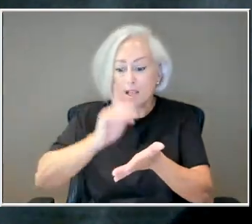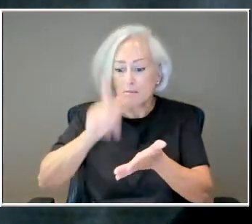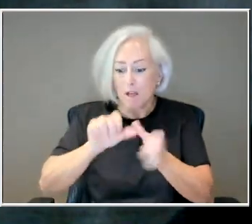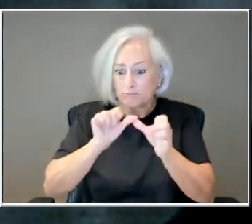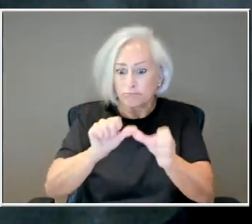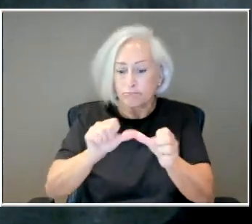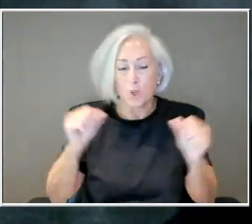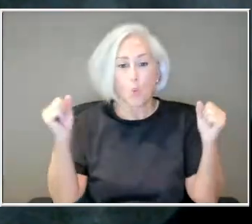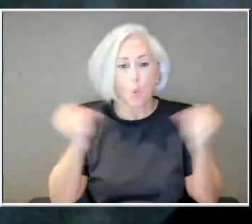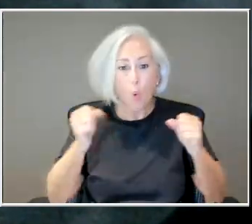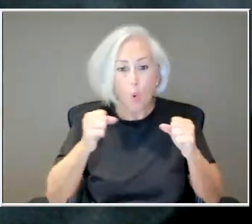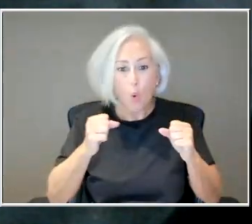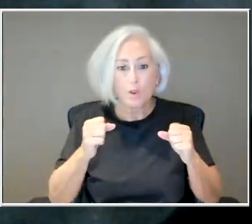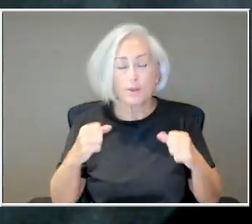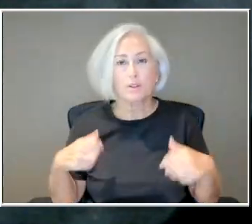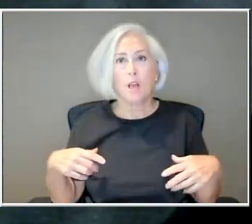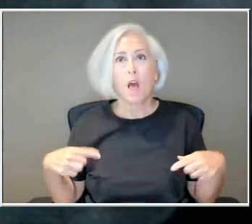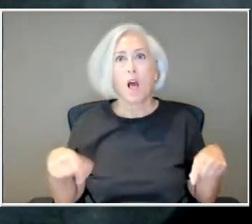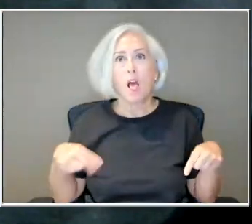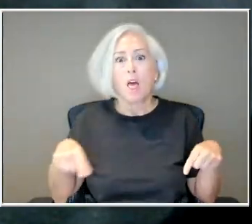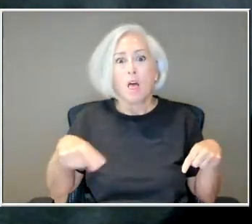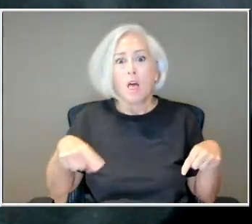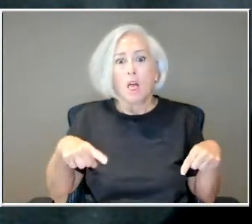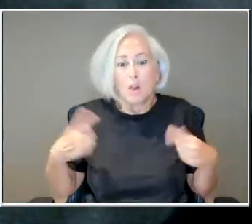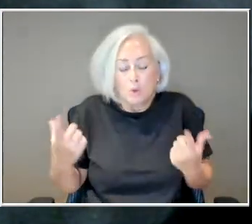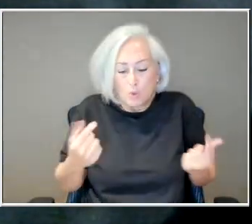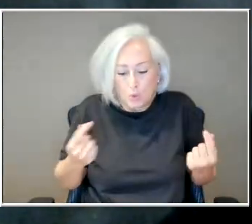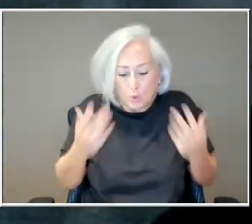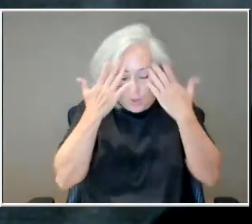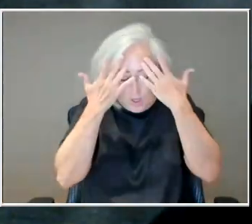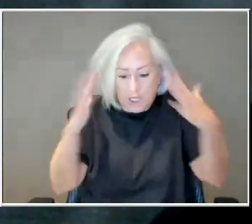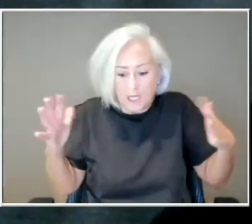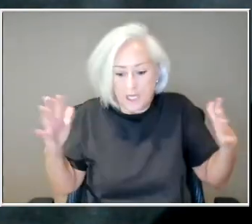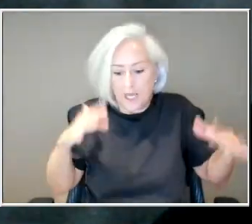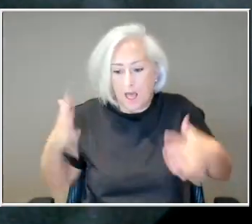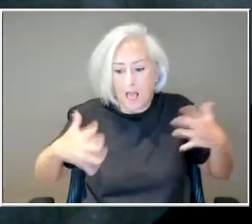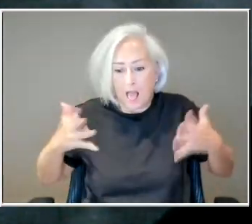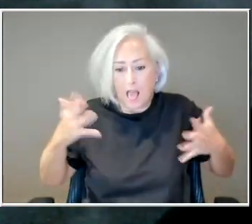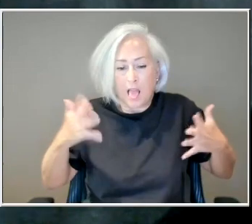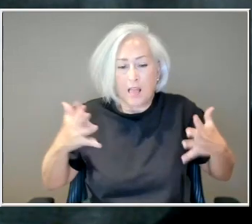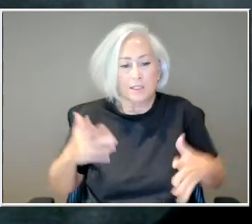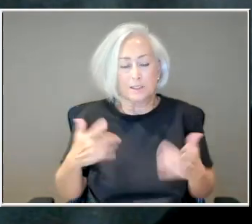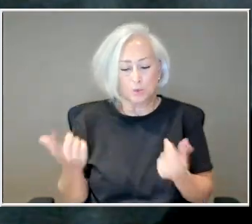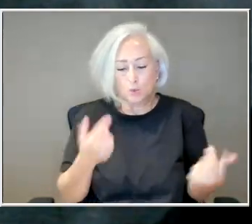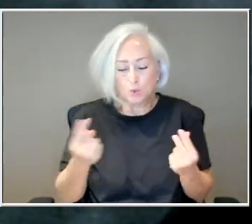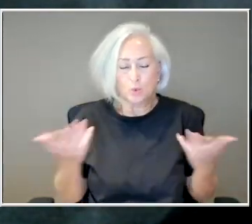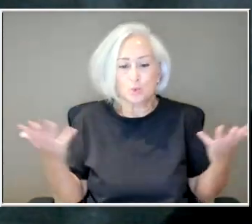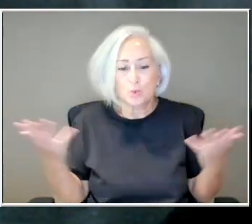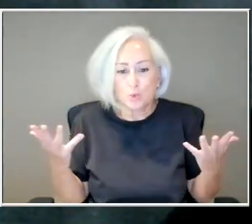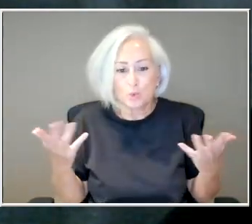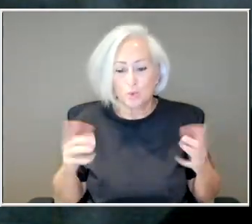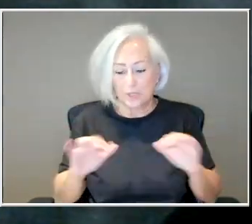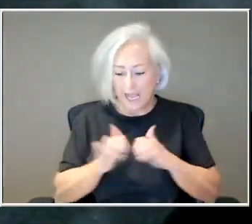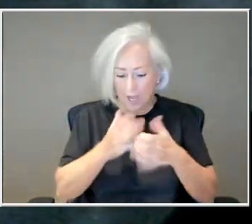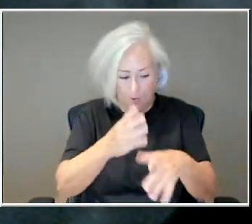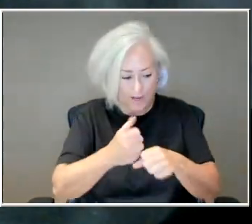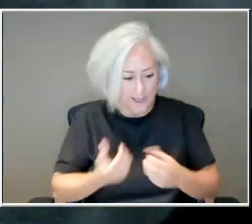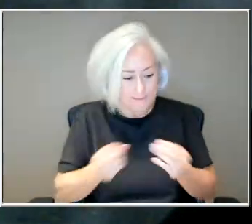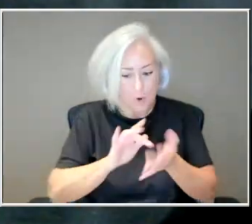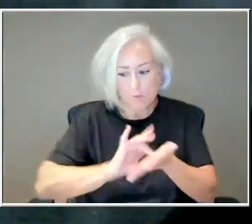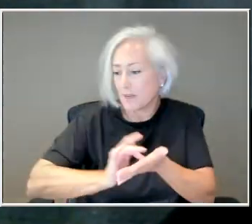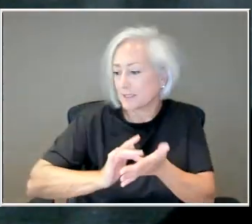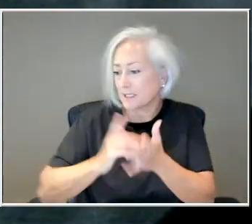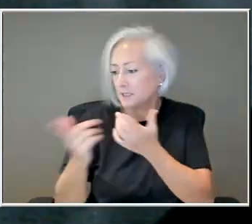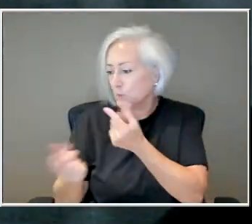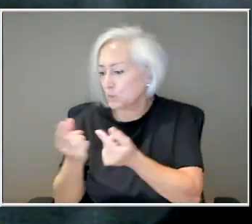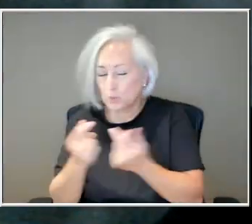was complete panic. I was flying around, running around the house. I don't know, what am I going to do? How do I get more of this stuff? How do I get it?